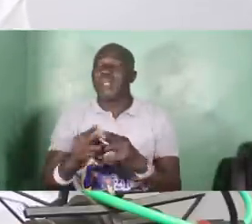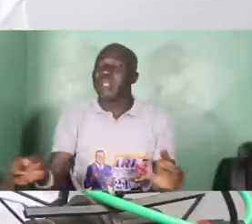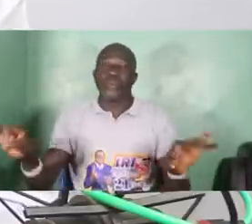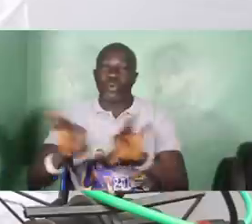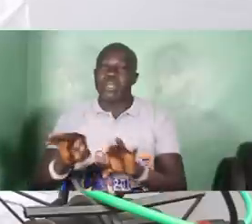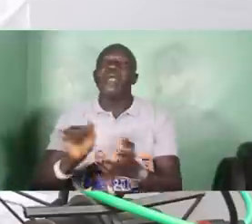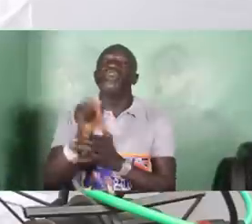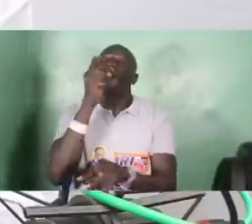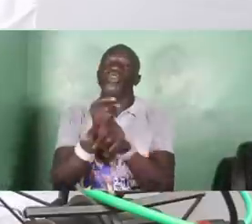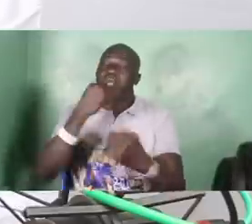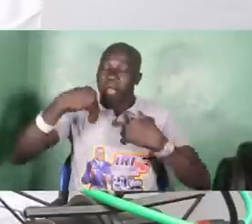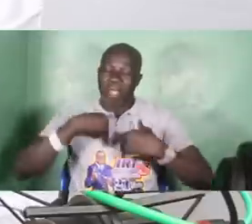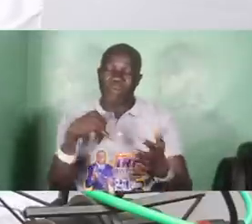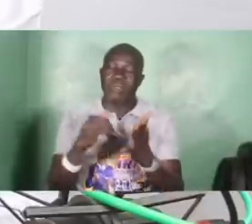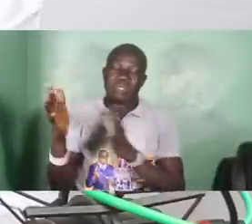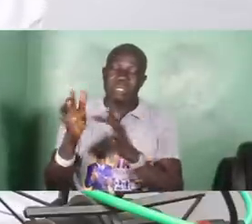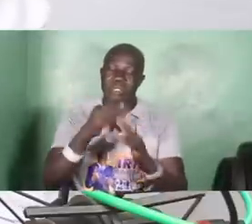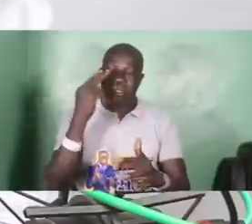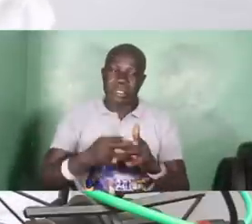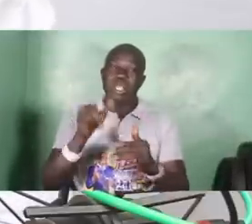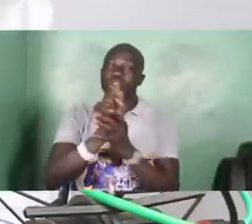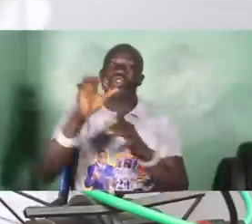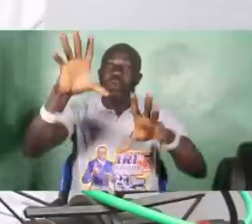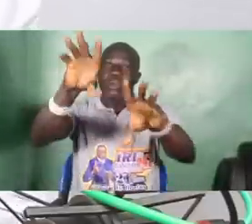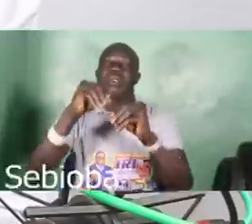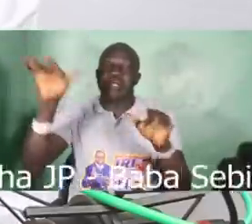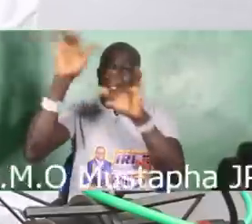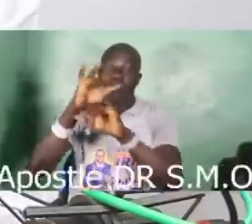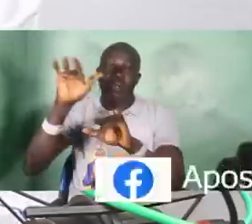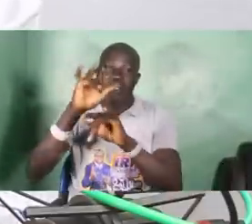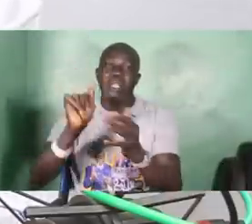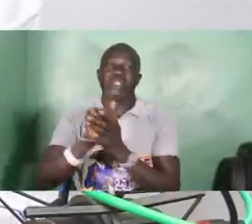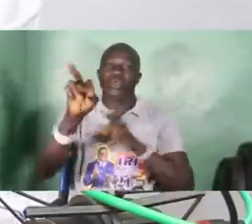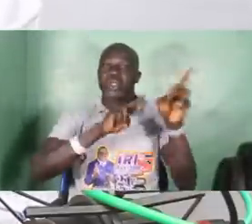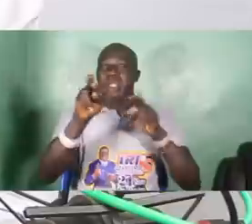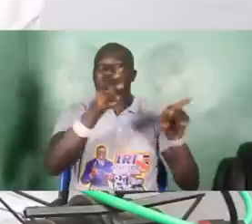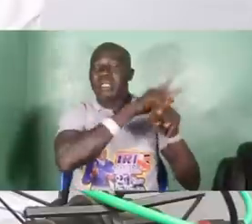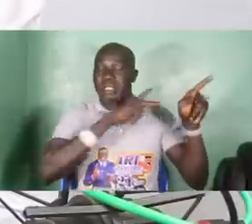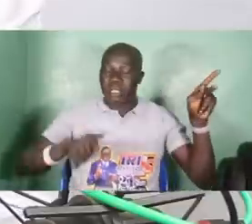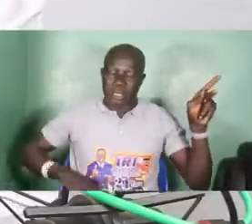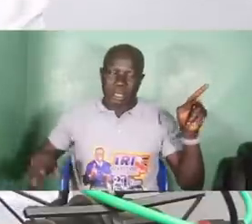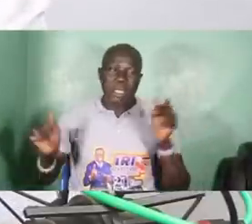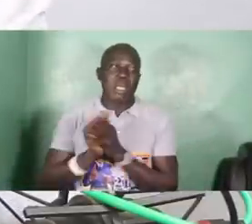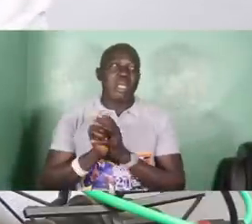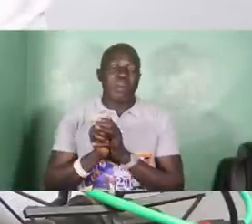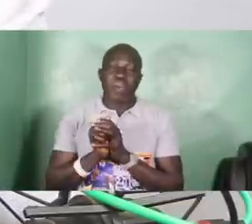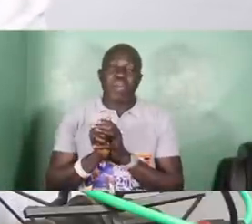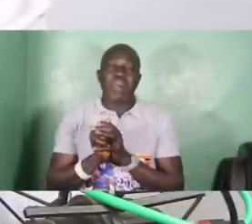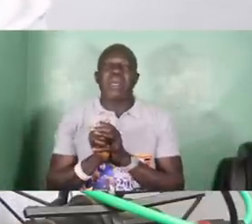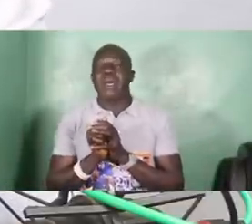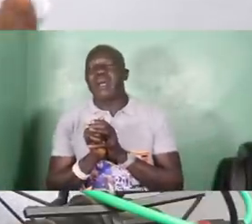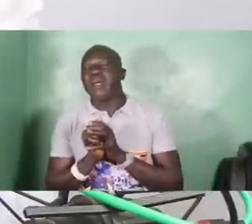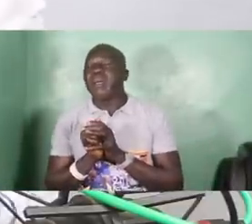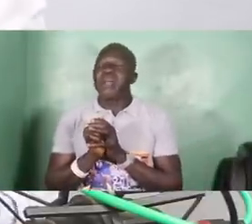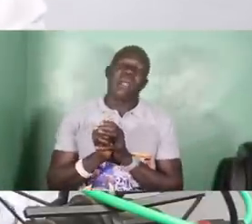very important. You're supposed to have it in Jesus' name. Lord, blessing. Pray that skill. Go,